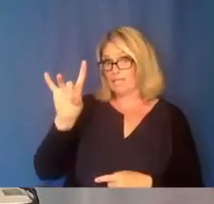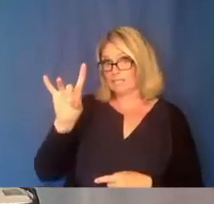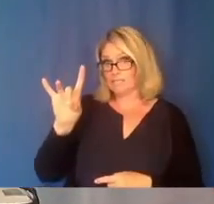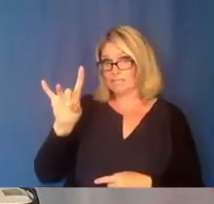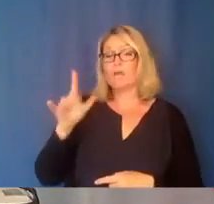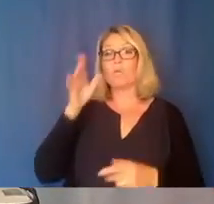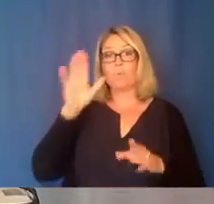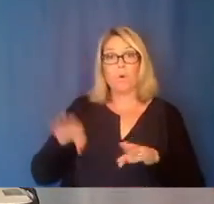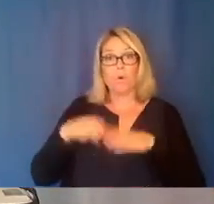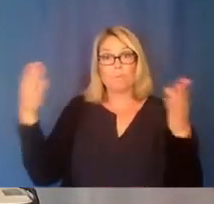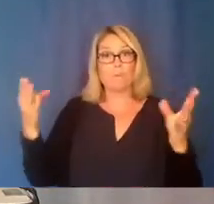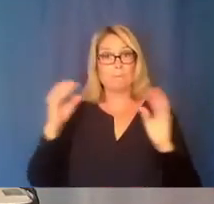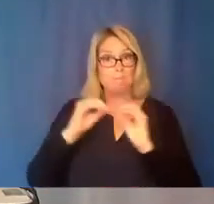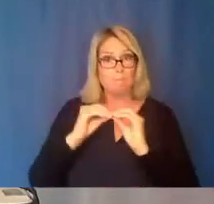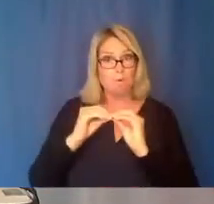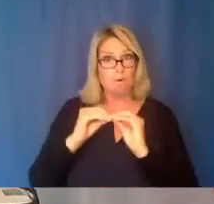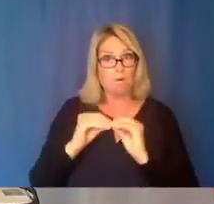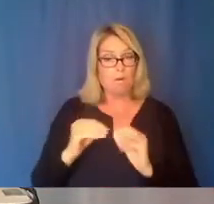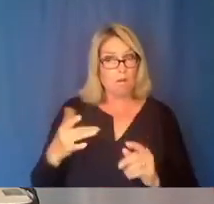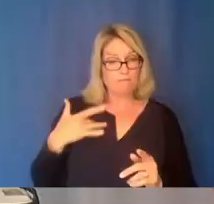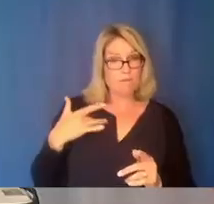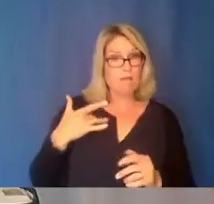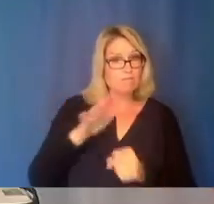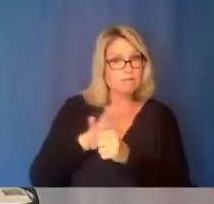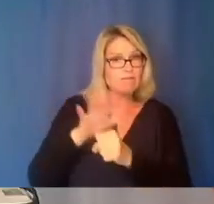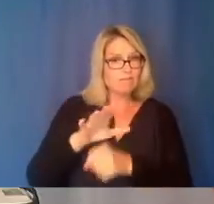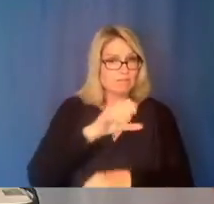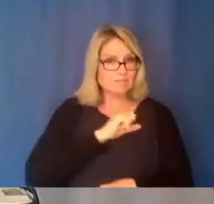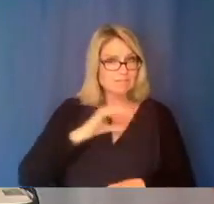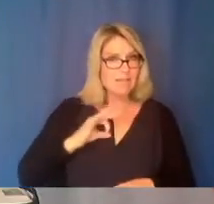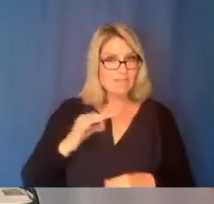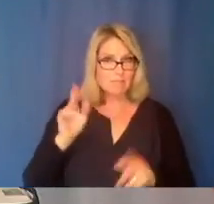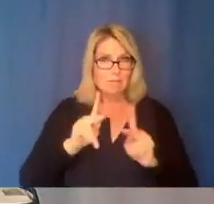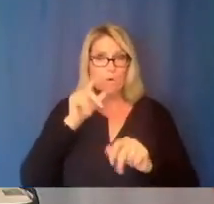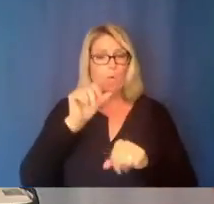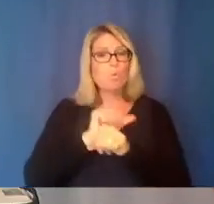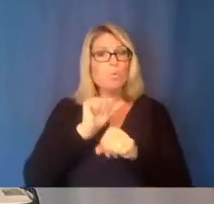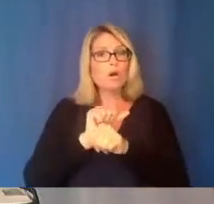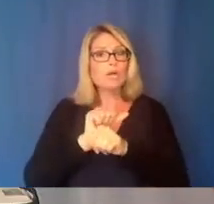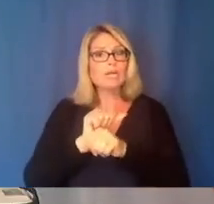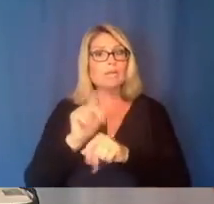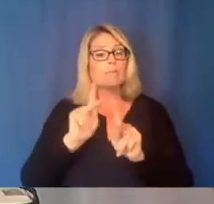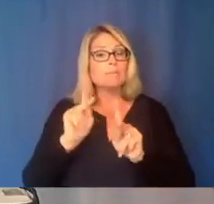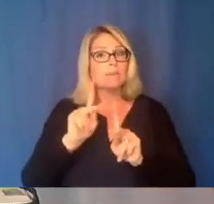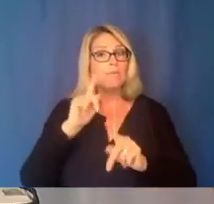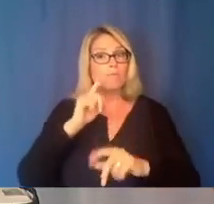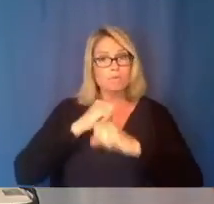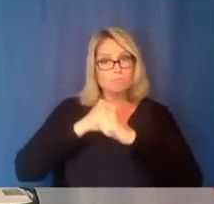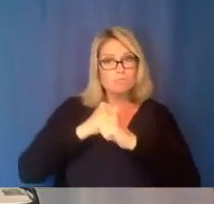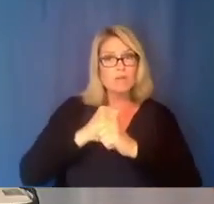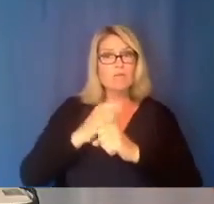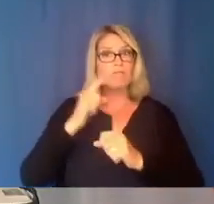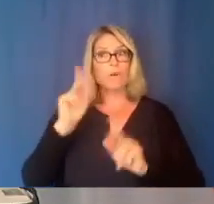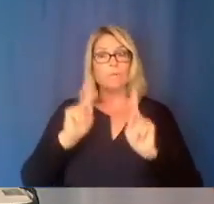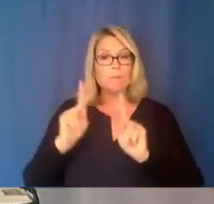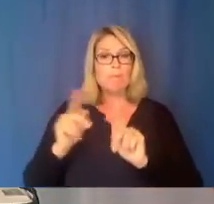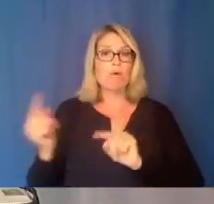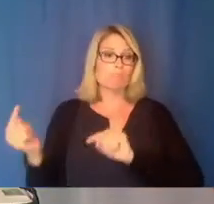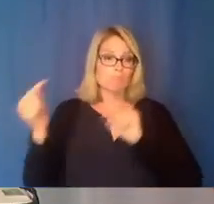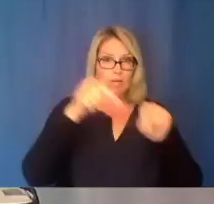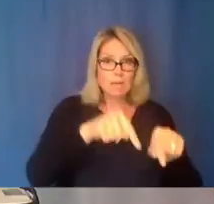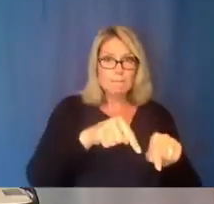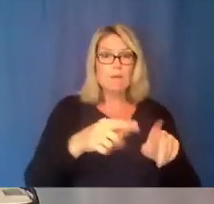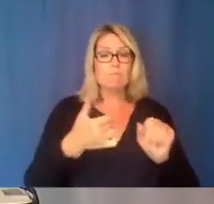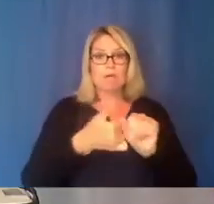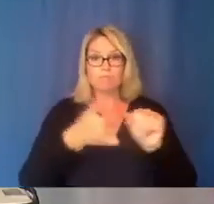here, do you feel as though you have enough staff and resources at the borders to handle the increased traffic and to avoid big backlogs?